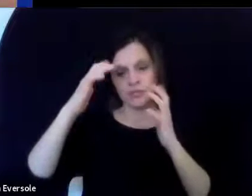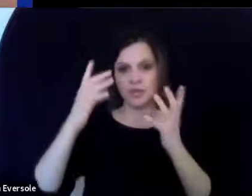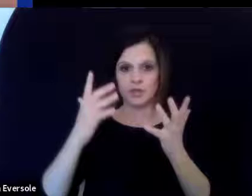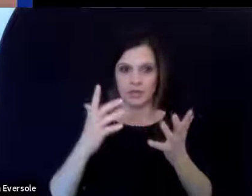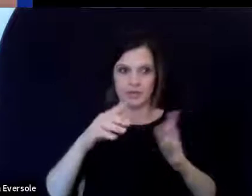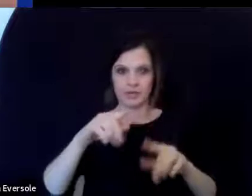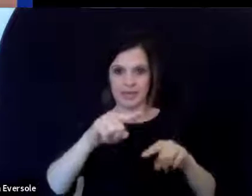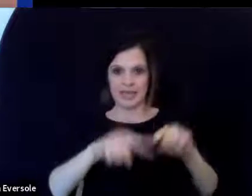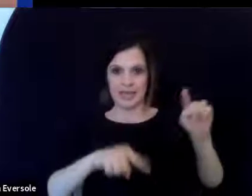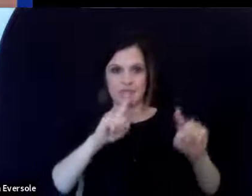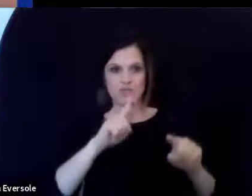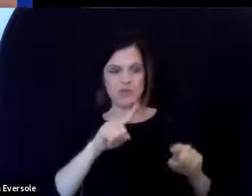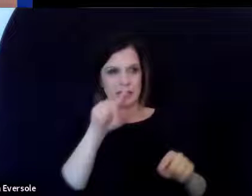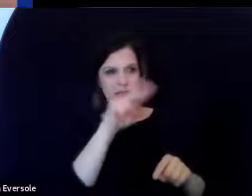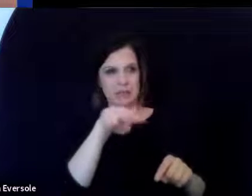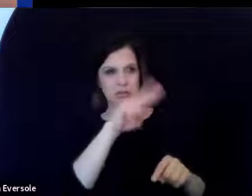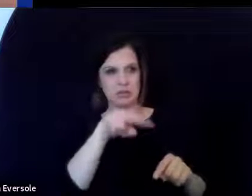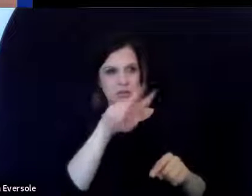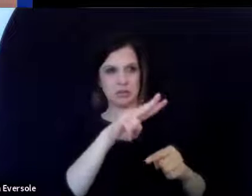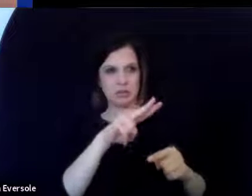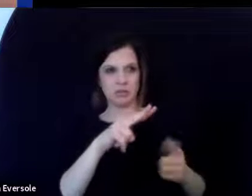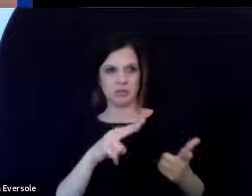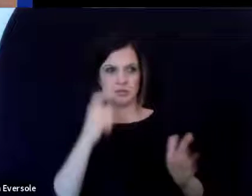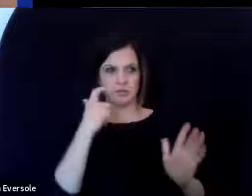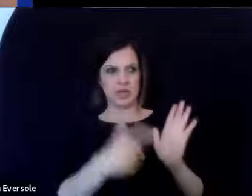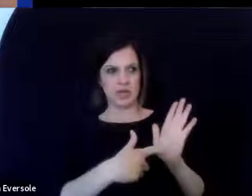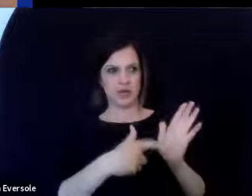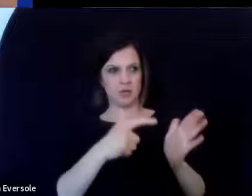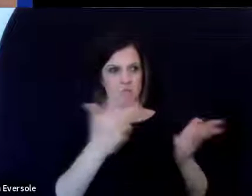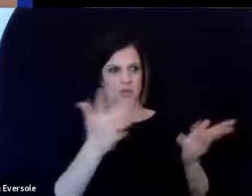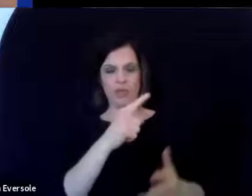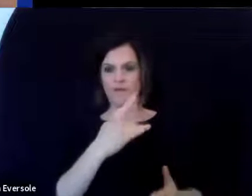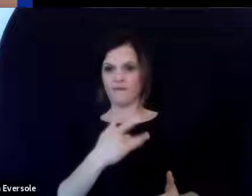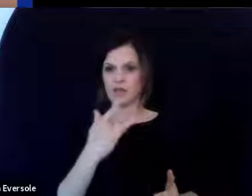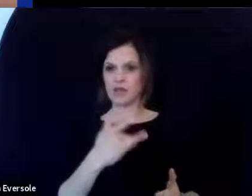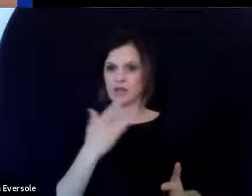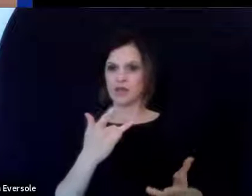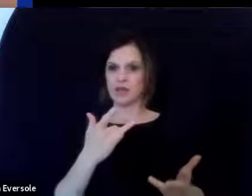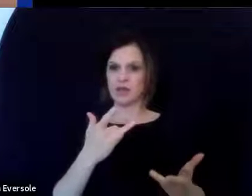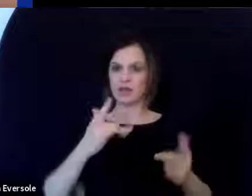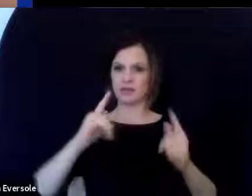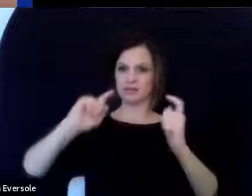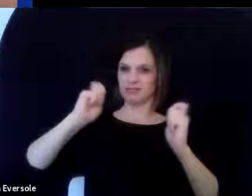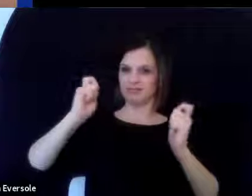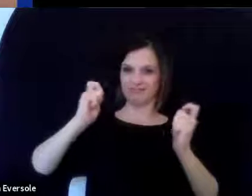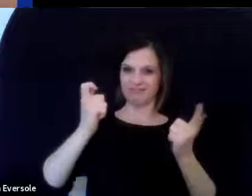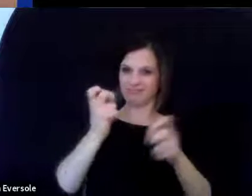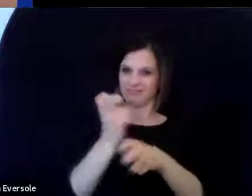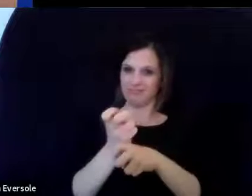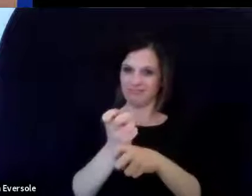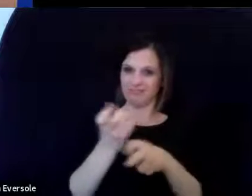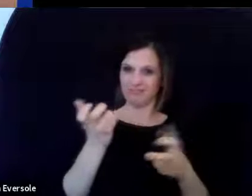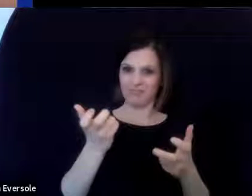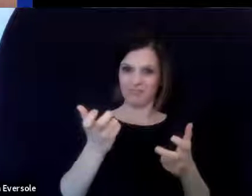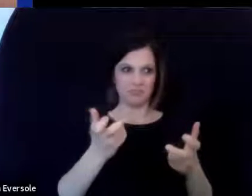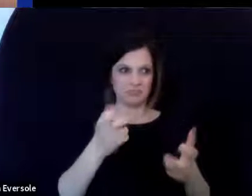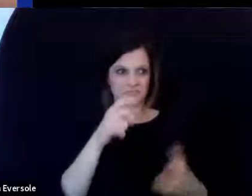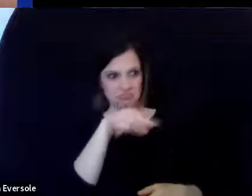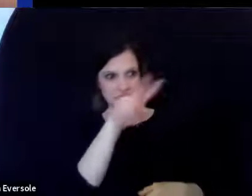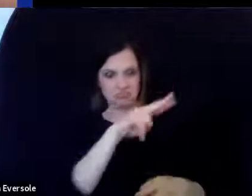know what that individual is feeling, right? And emotions are so important. And especially if we're trying to